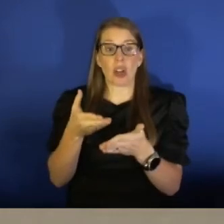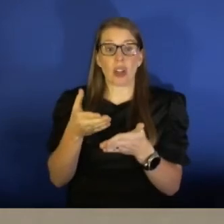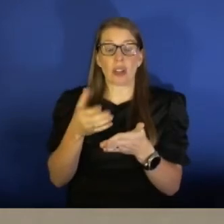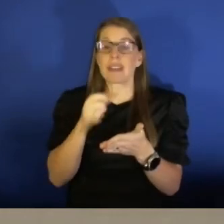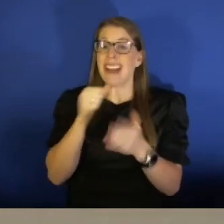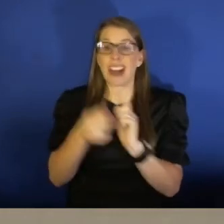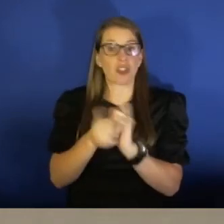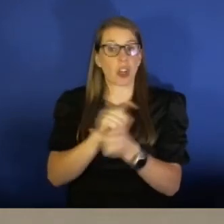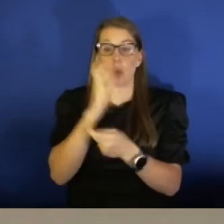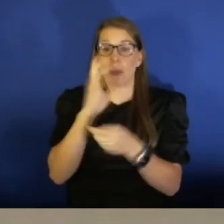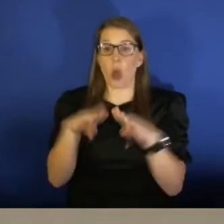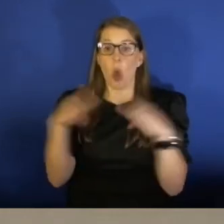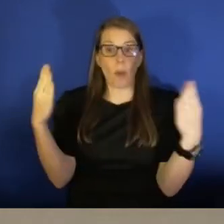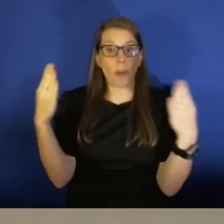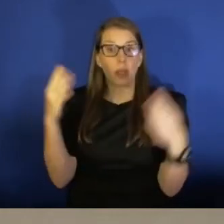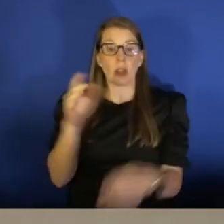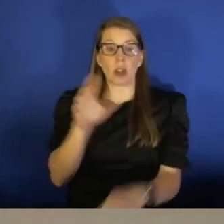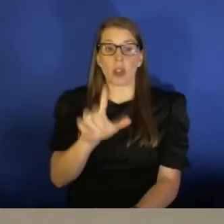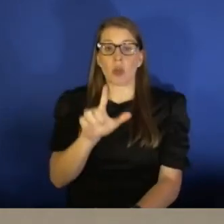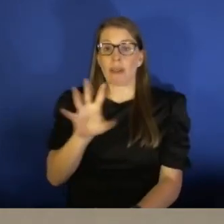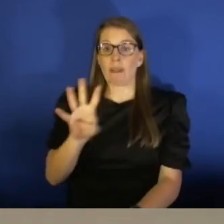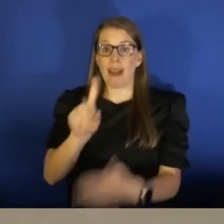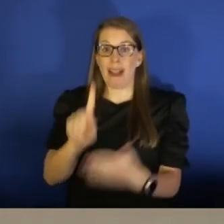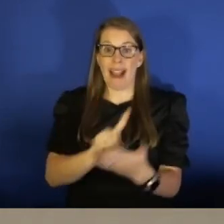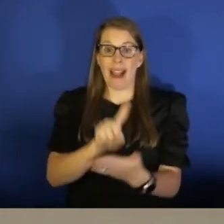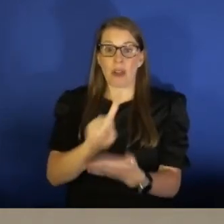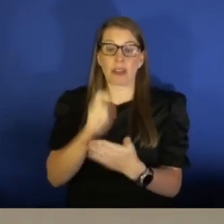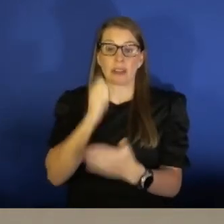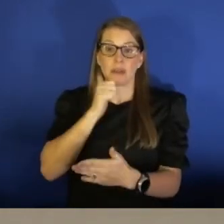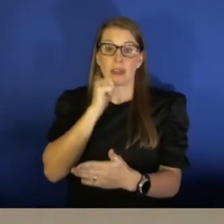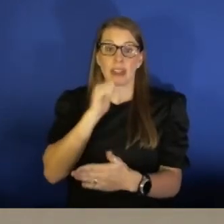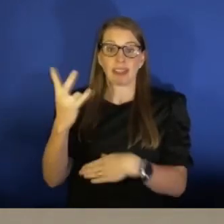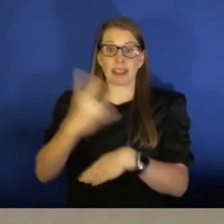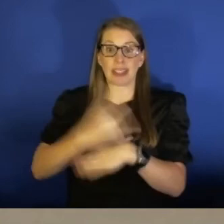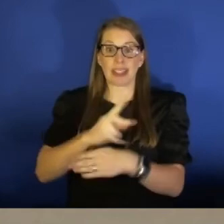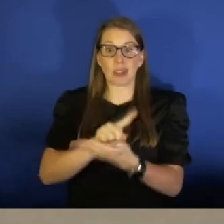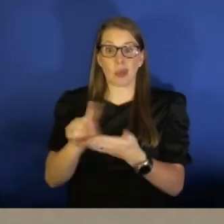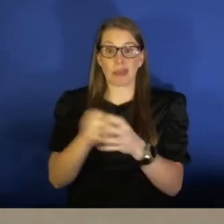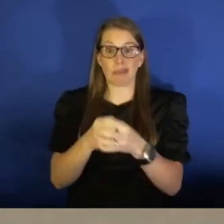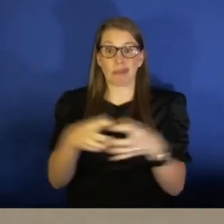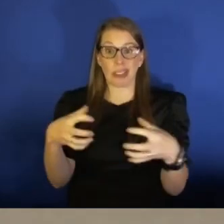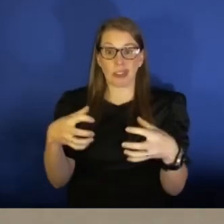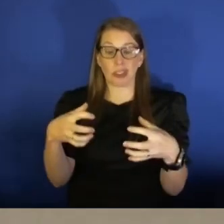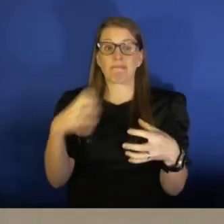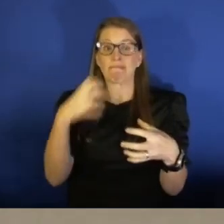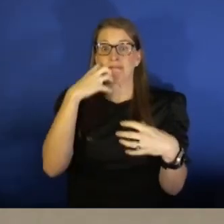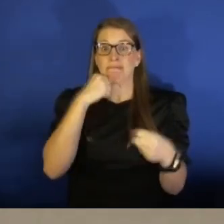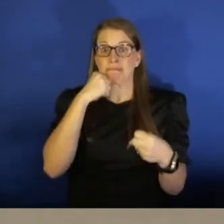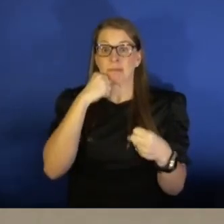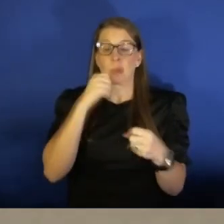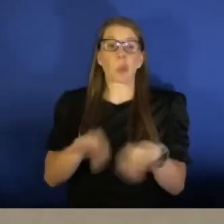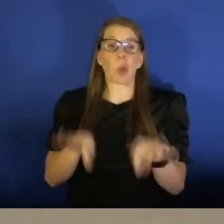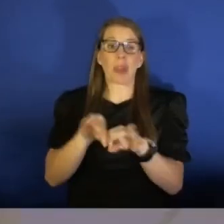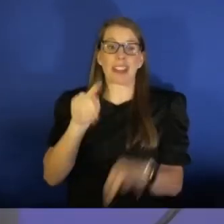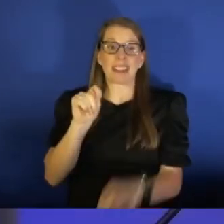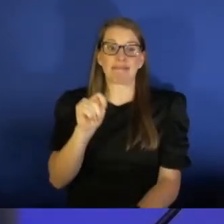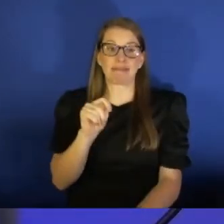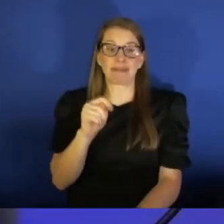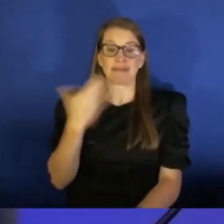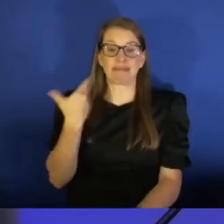open 24/7, and this is going to be an expansion that is well worth it. Reporting for you, I'm Alexis Del